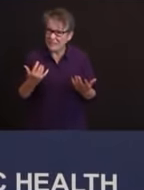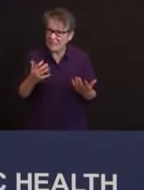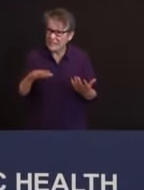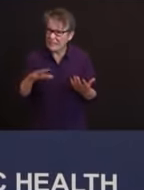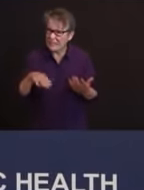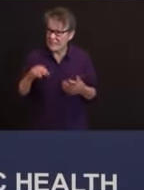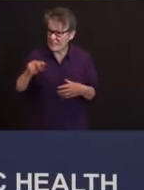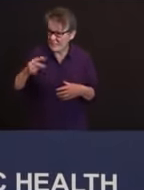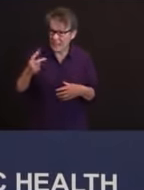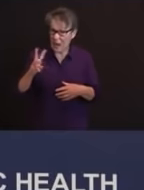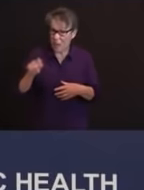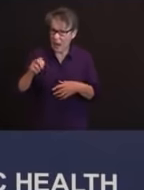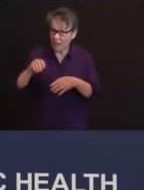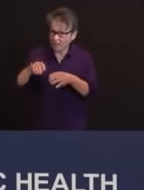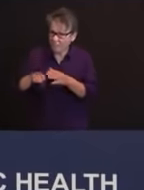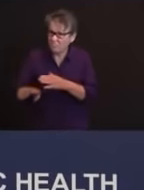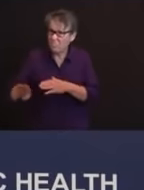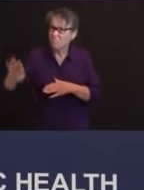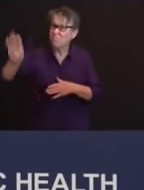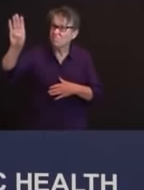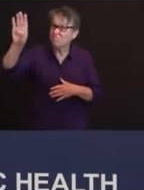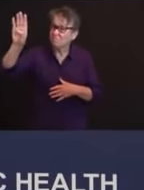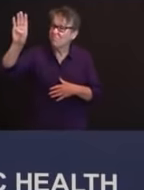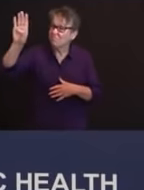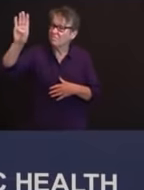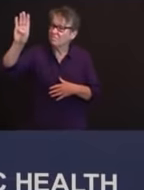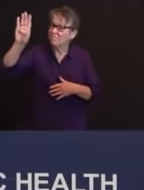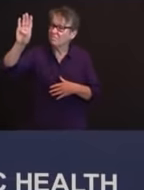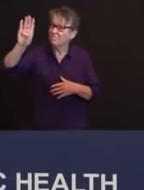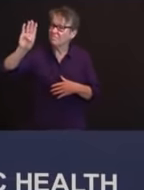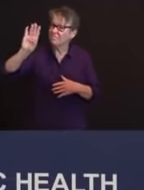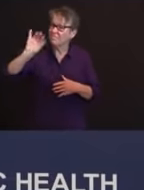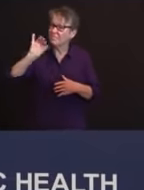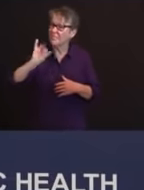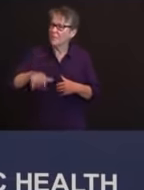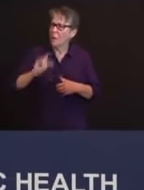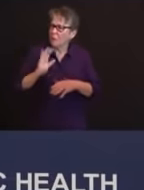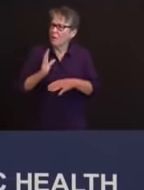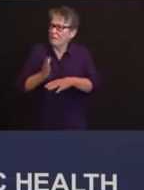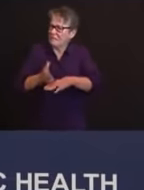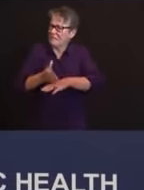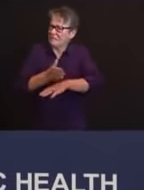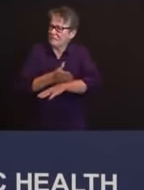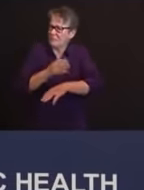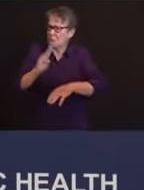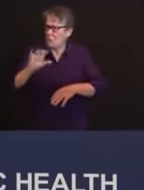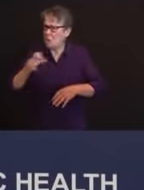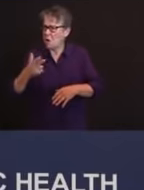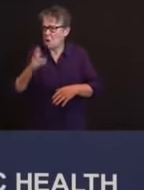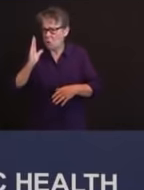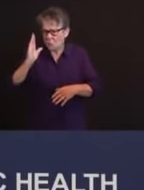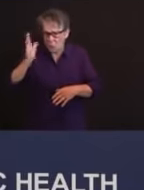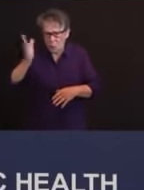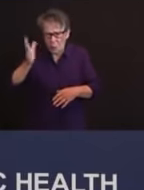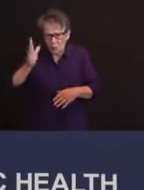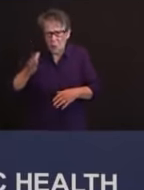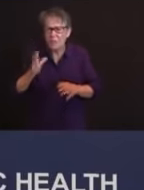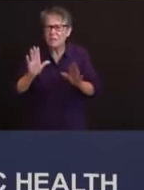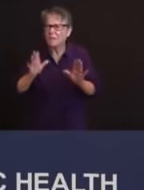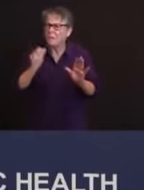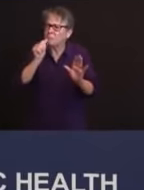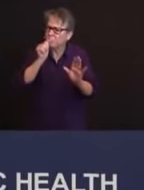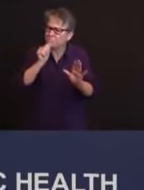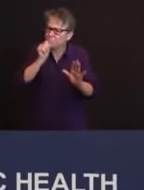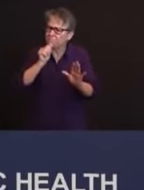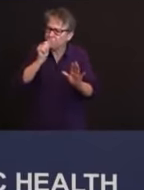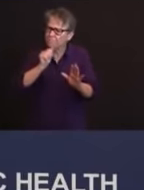got to use that, folks. We're in a sprint for the next 6 months. Do the right thing, right? Is that fair? Absolutely. Amen. And again, great